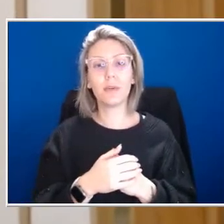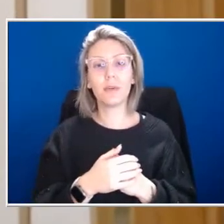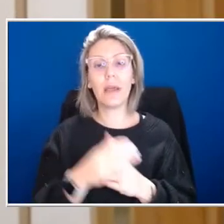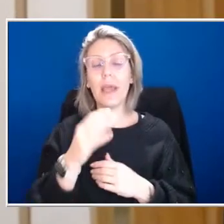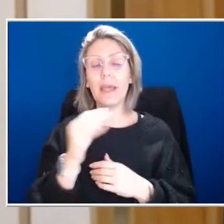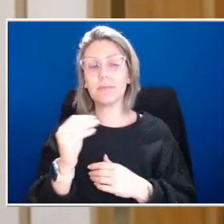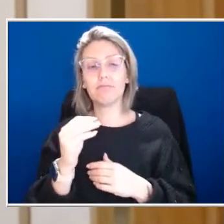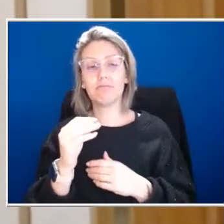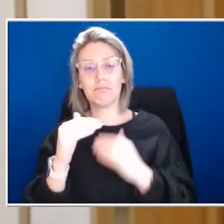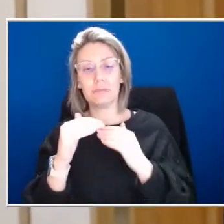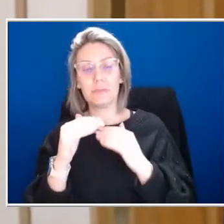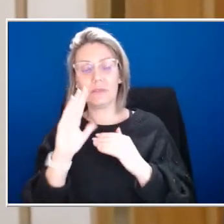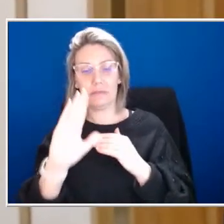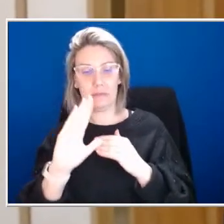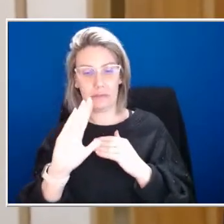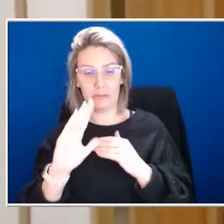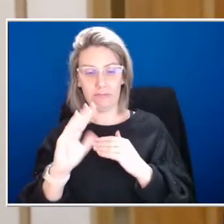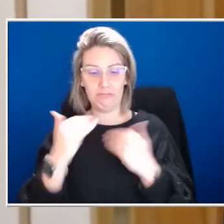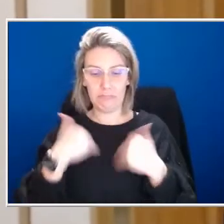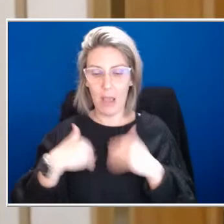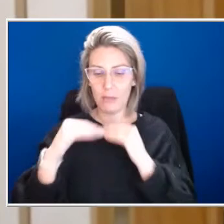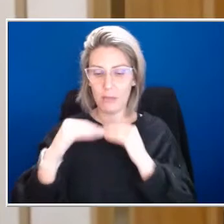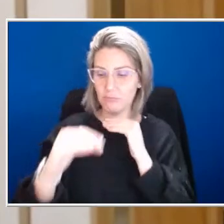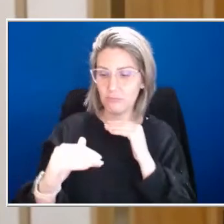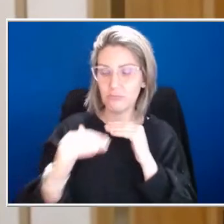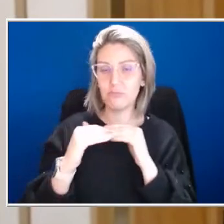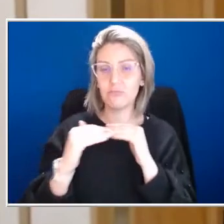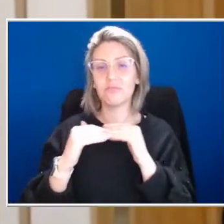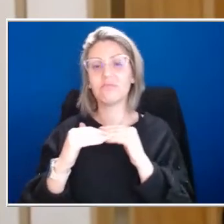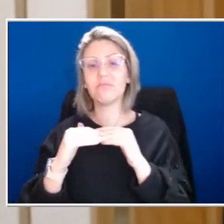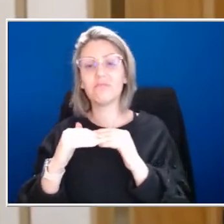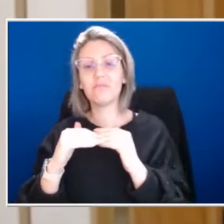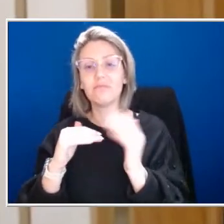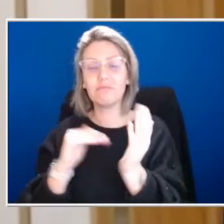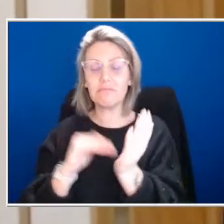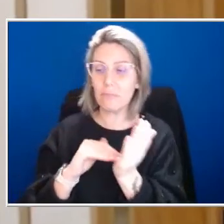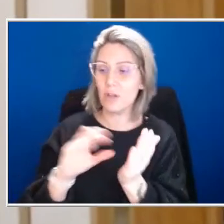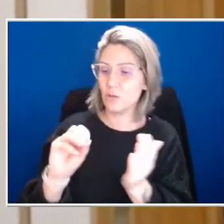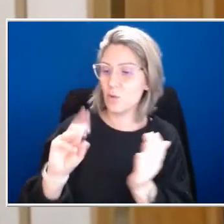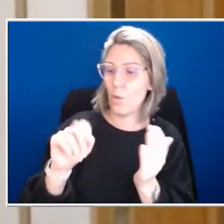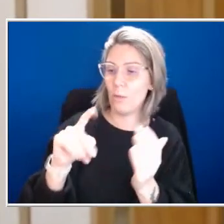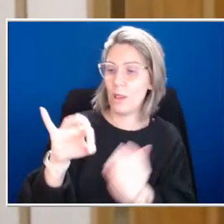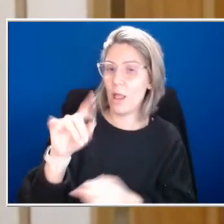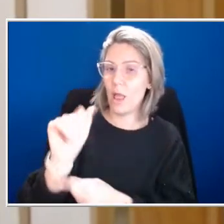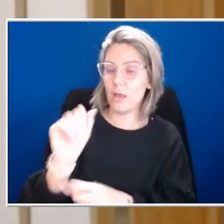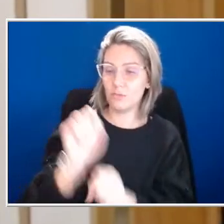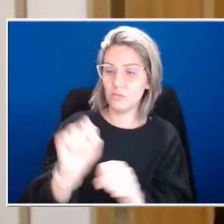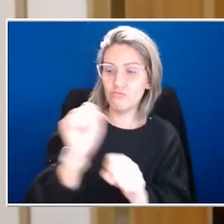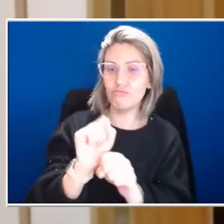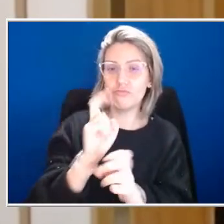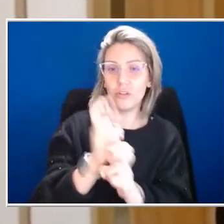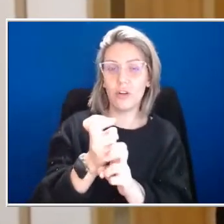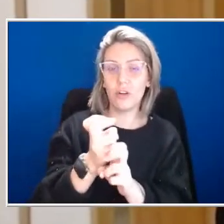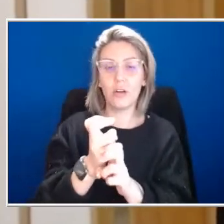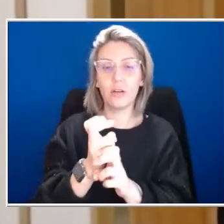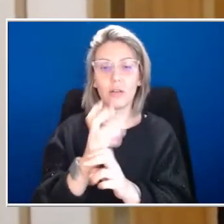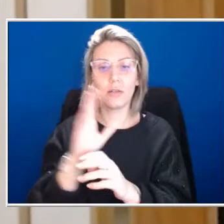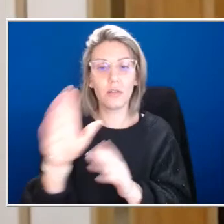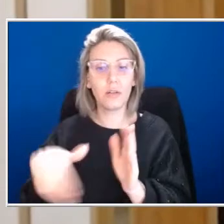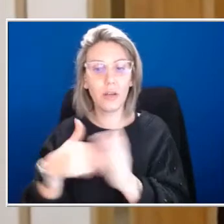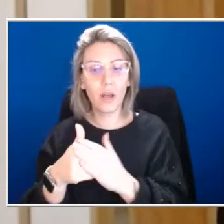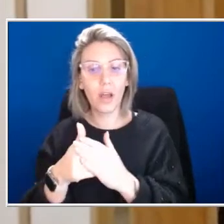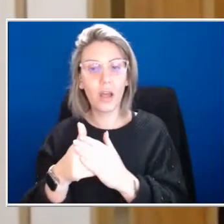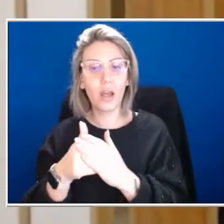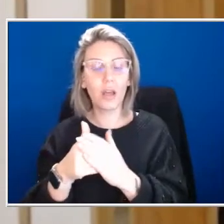was. So we referred him to our oncology team. Dr. Abdullah worked very hard with all the